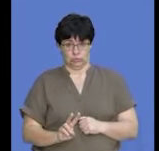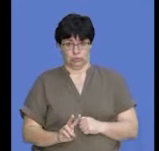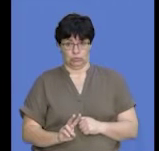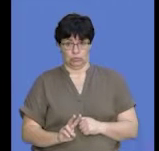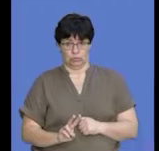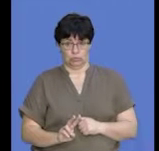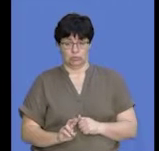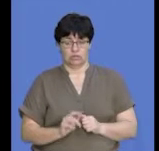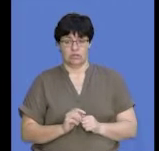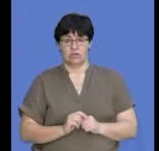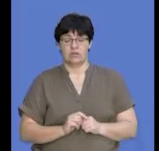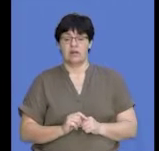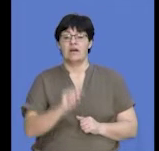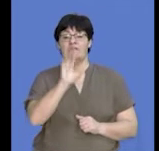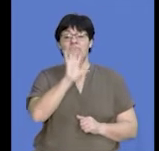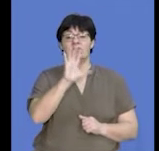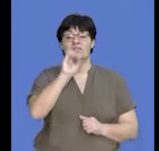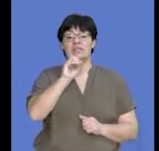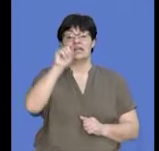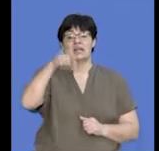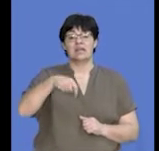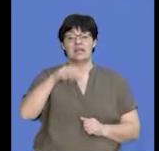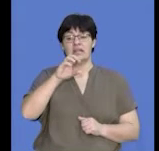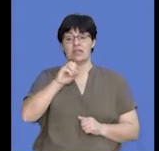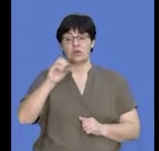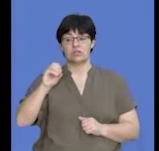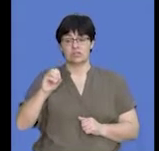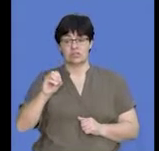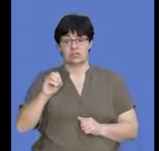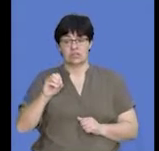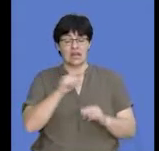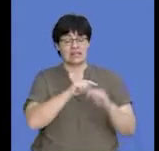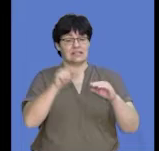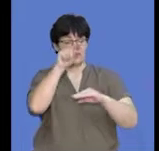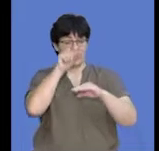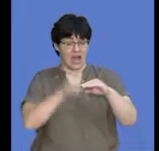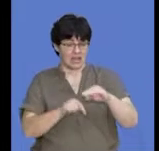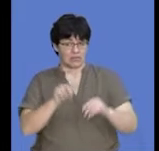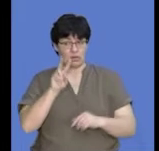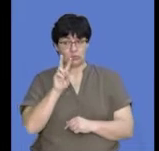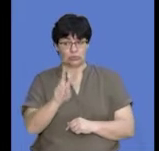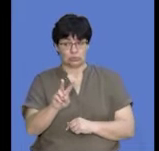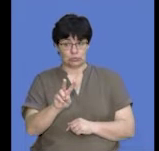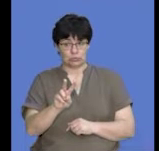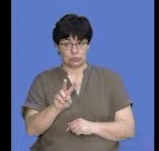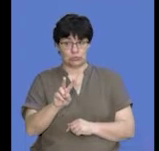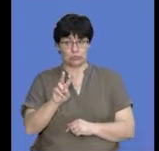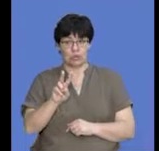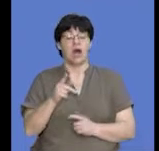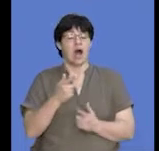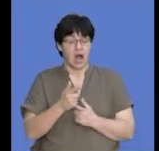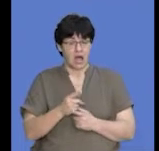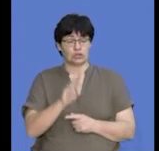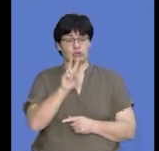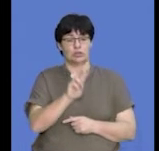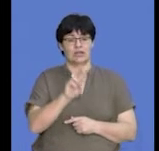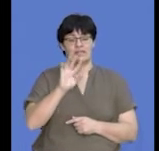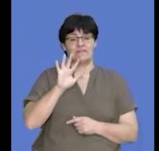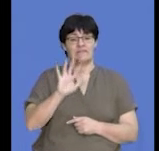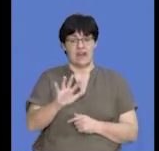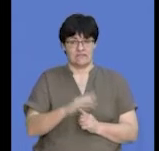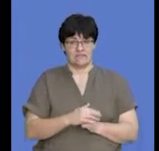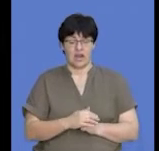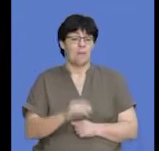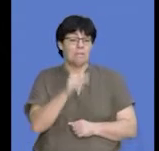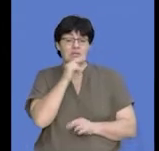Now, 50,000 times 2,000, or 50 divided by 2, is 25. What does this